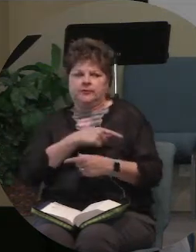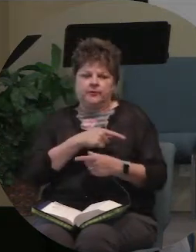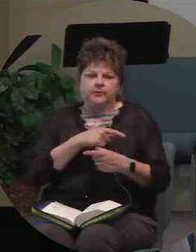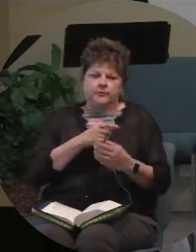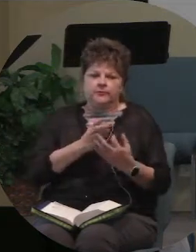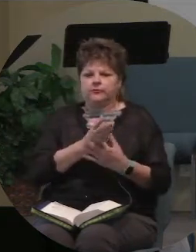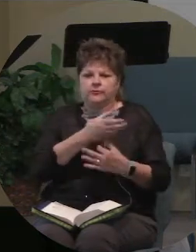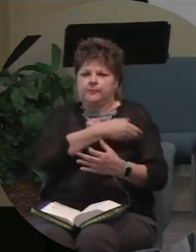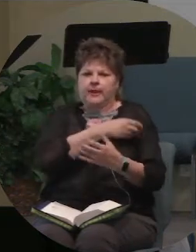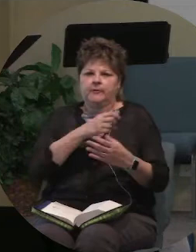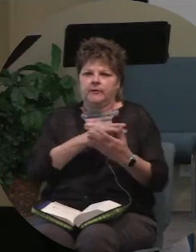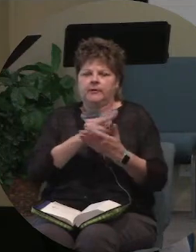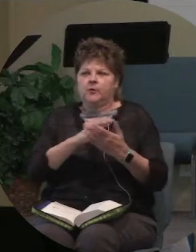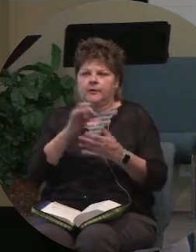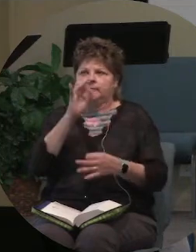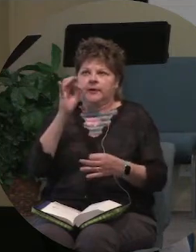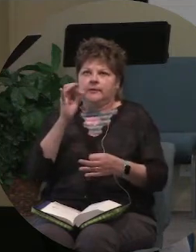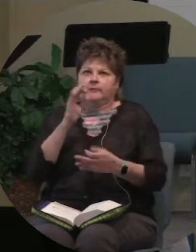or something.